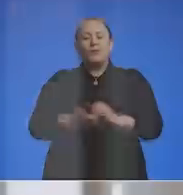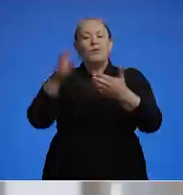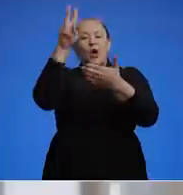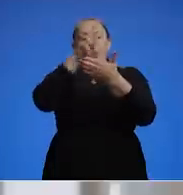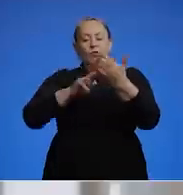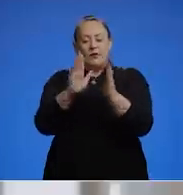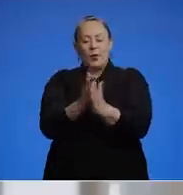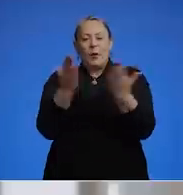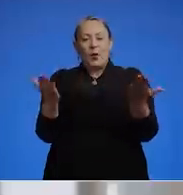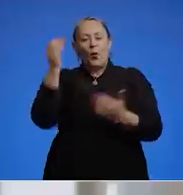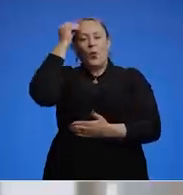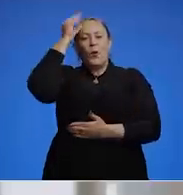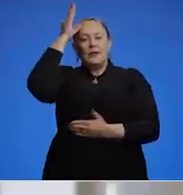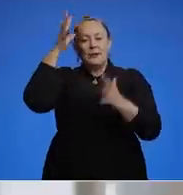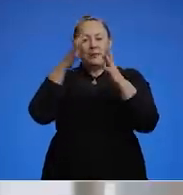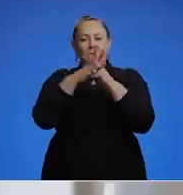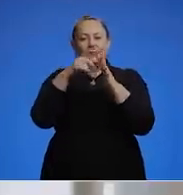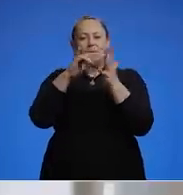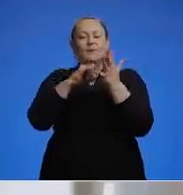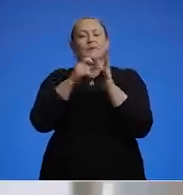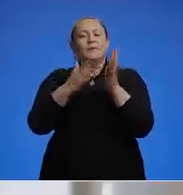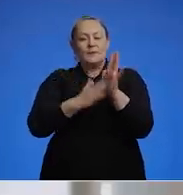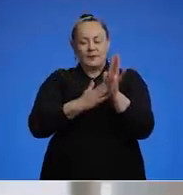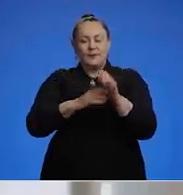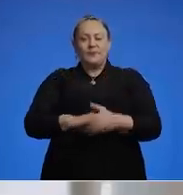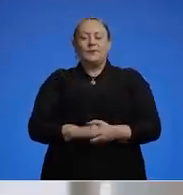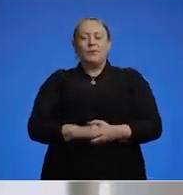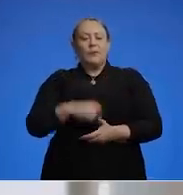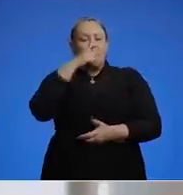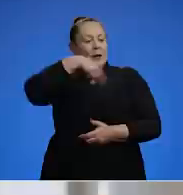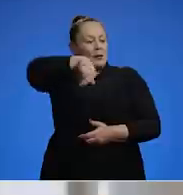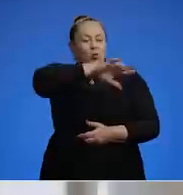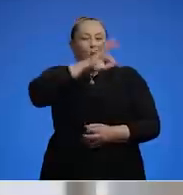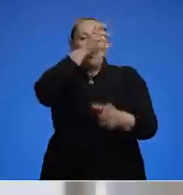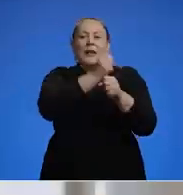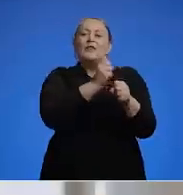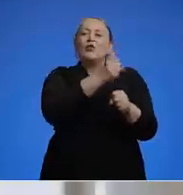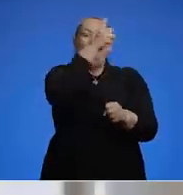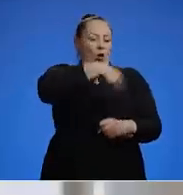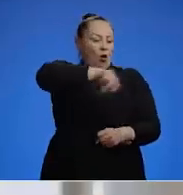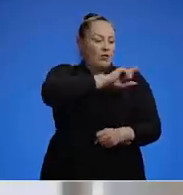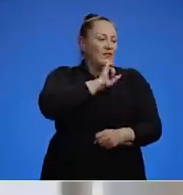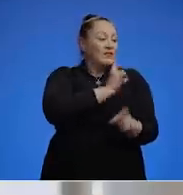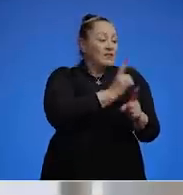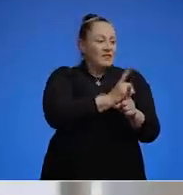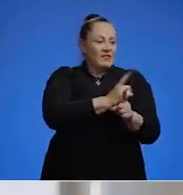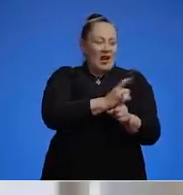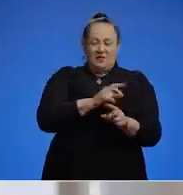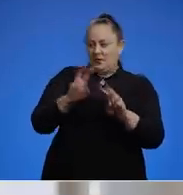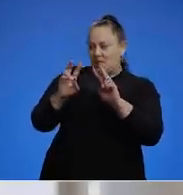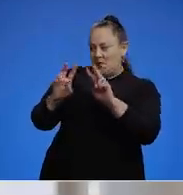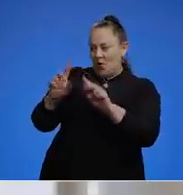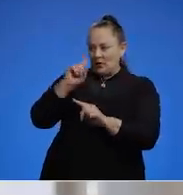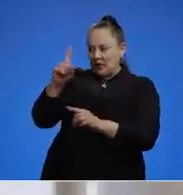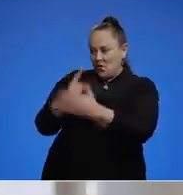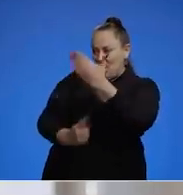A reading from the Book of Wisdom. The godless say to themselves, "Let us lie in wait for the